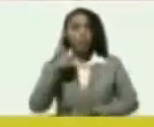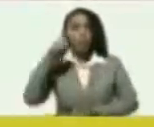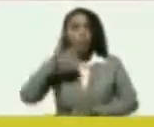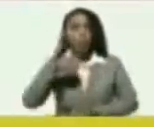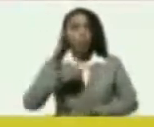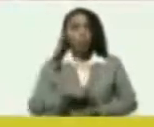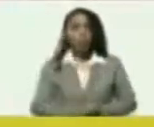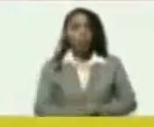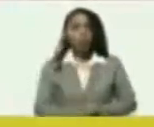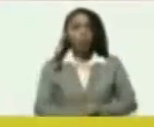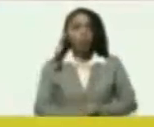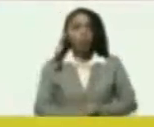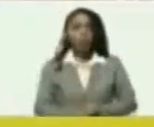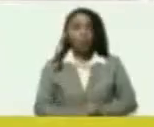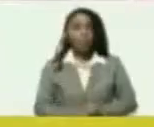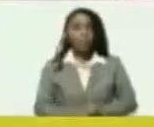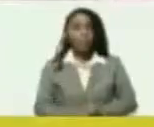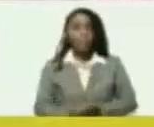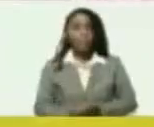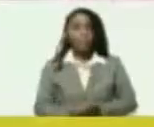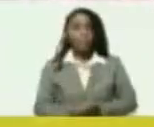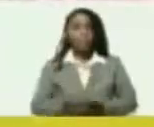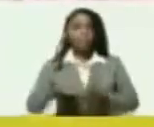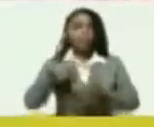And I dare today,